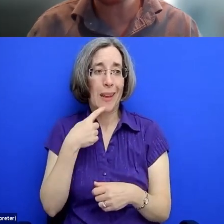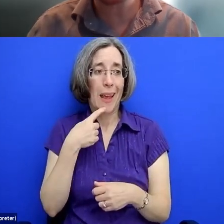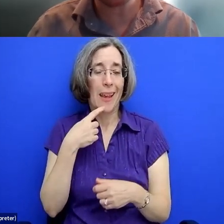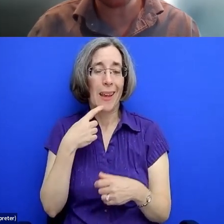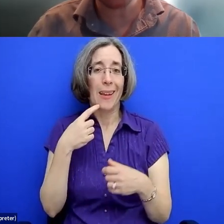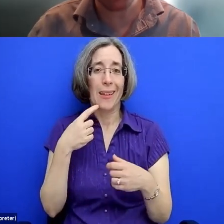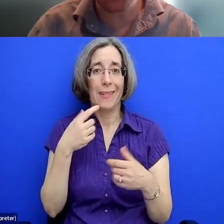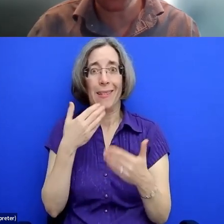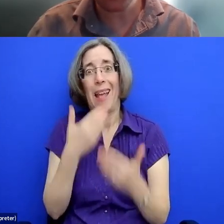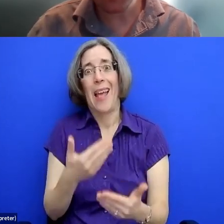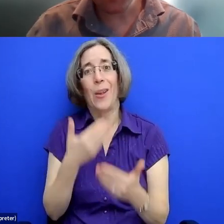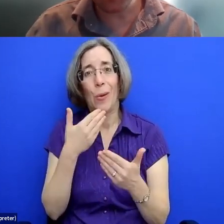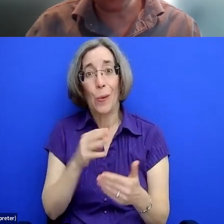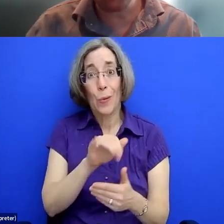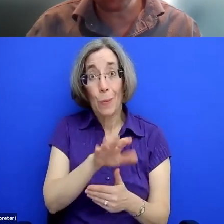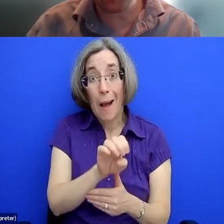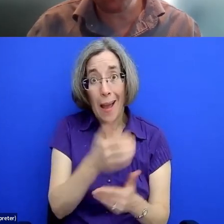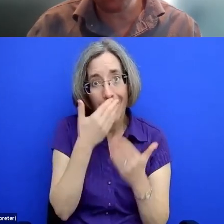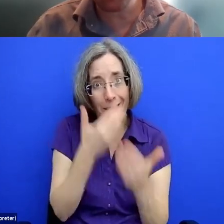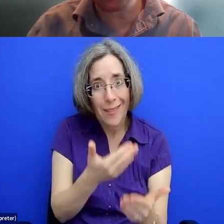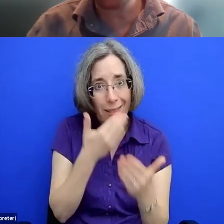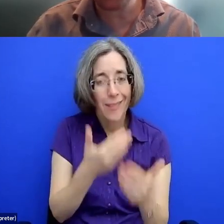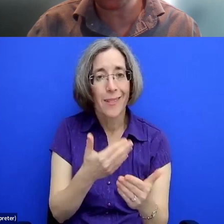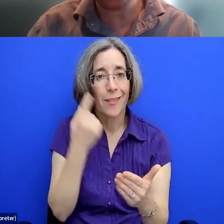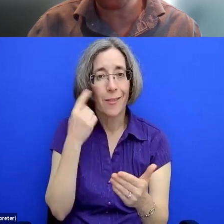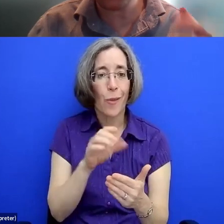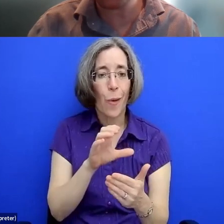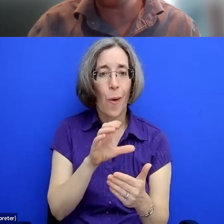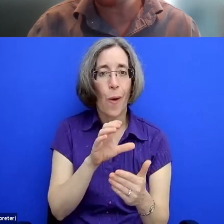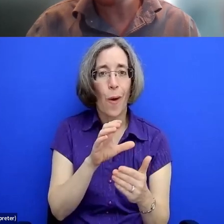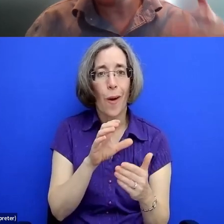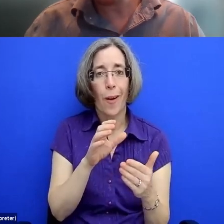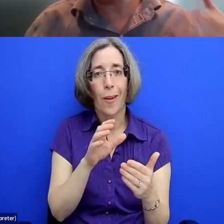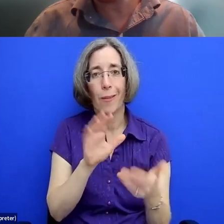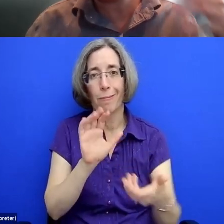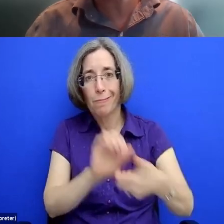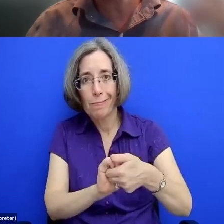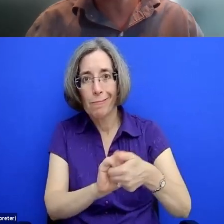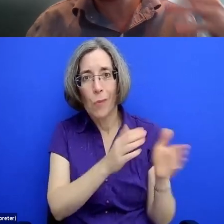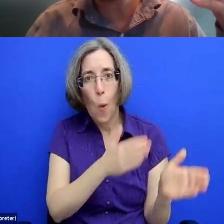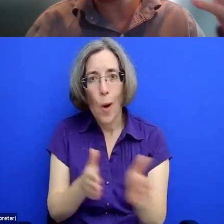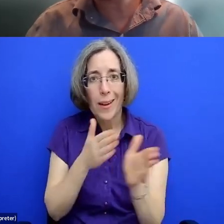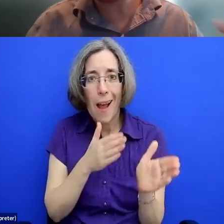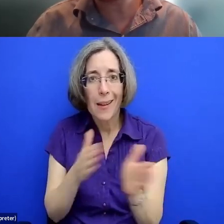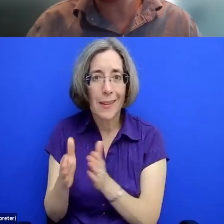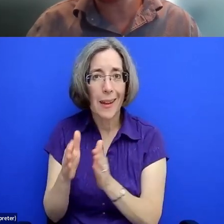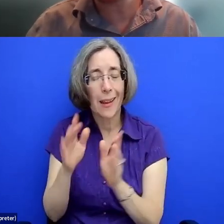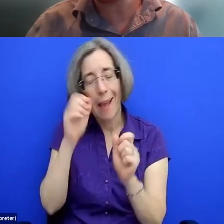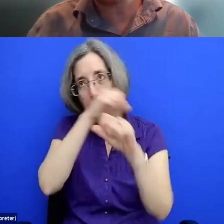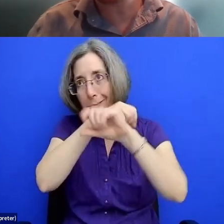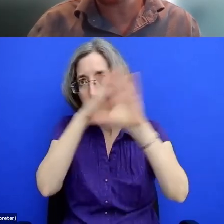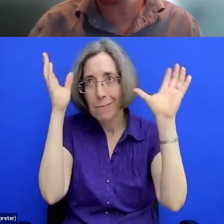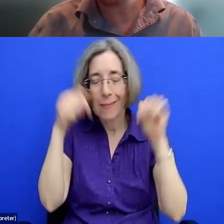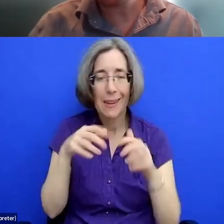so thank you to Mike for co-organizing and co-conceiving and thinking about this conference